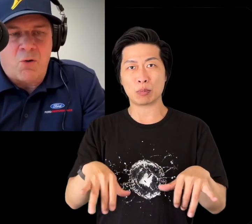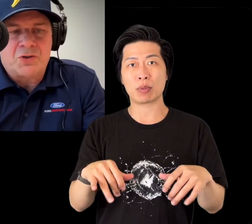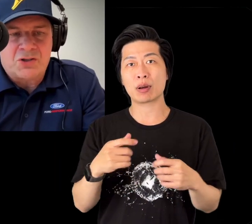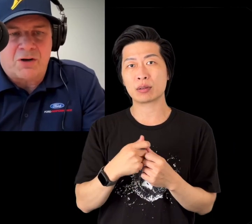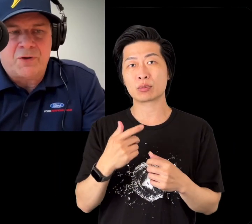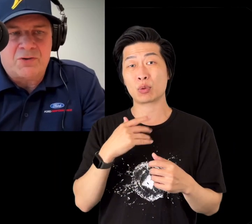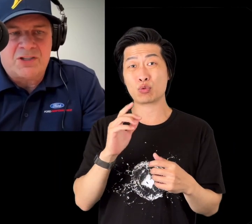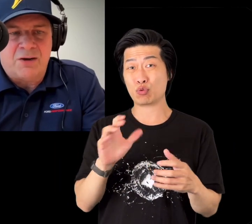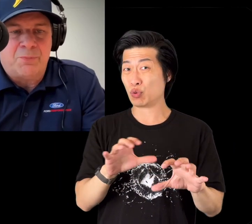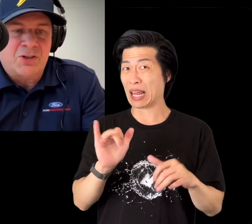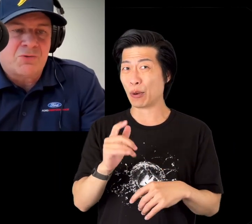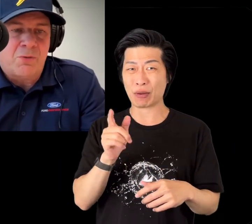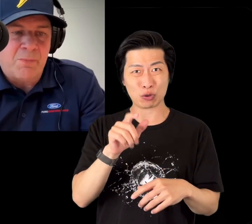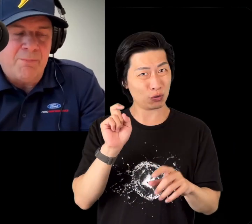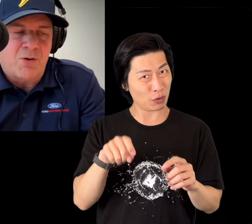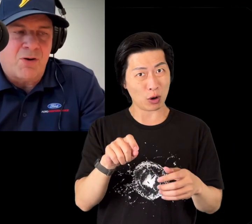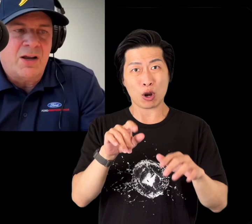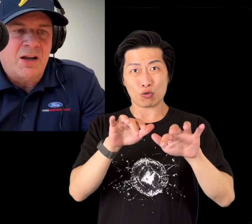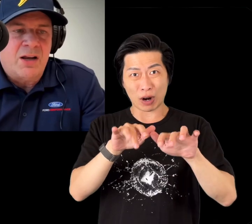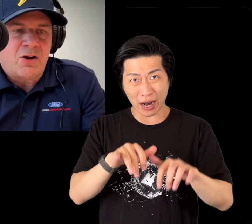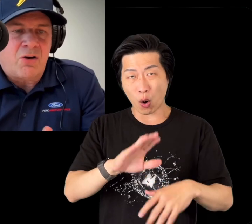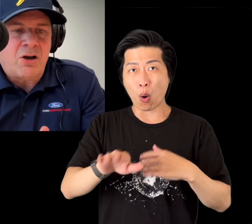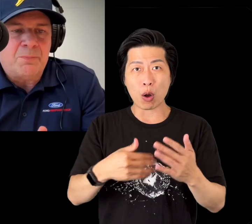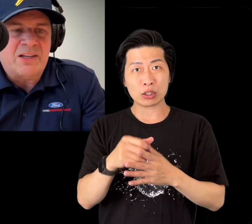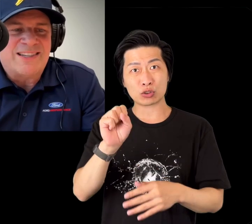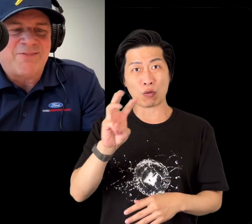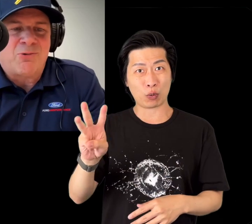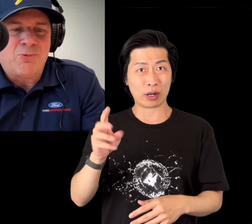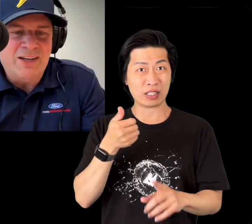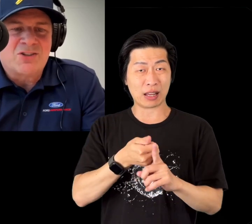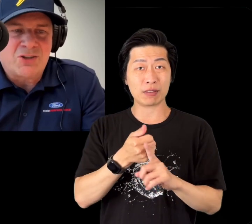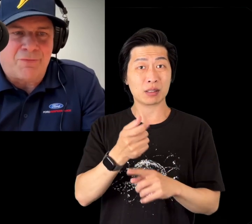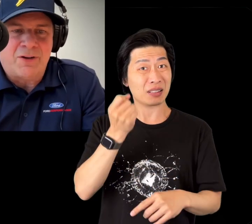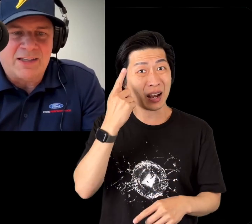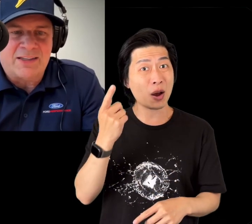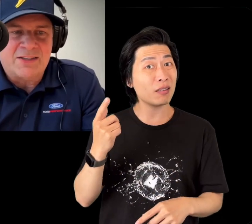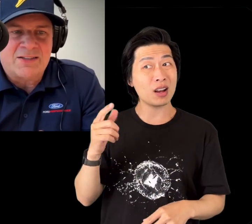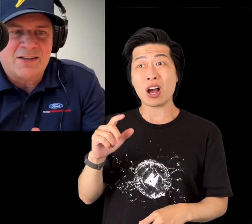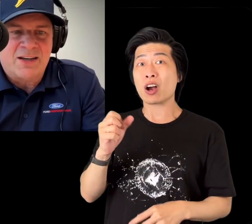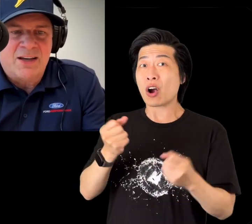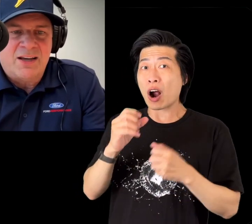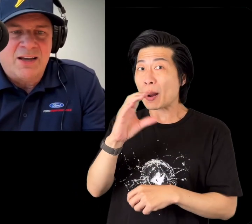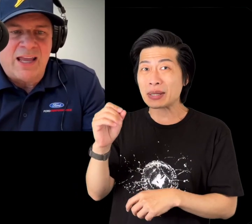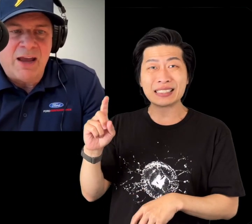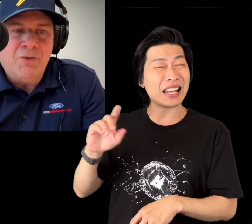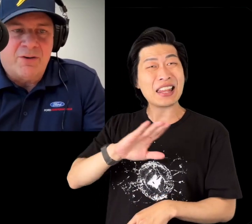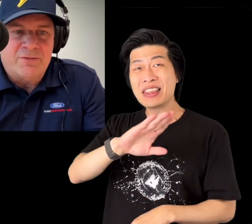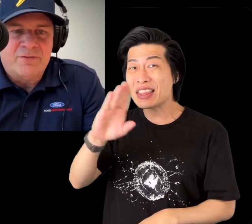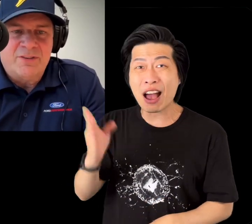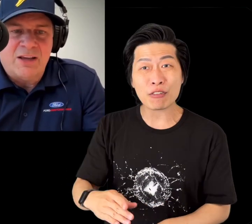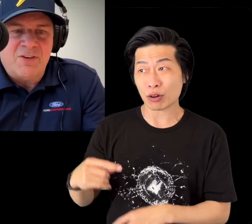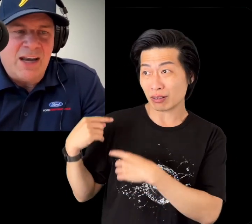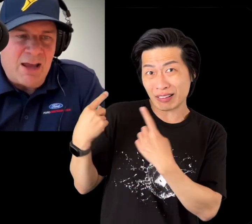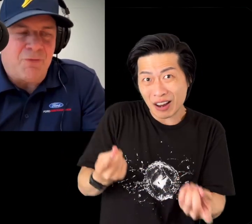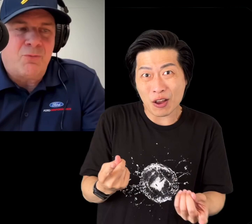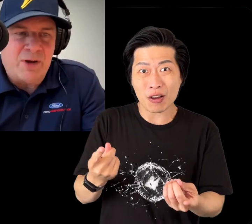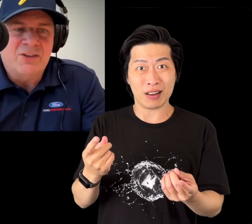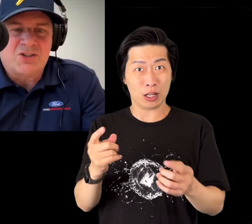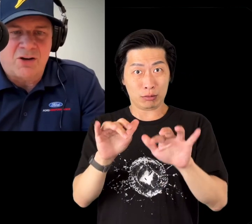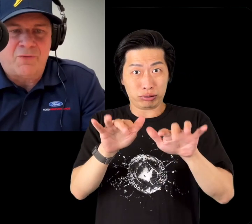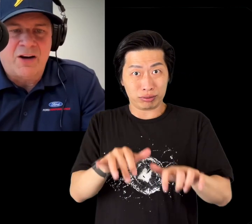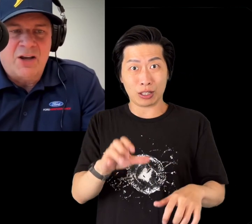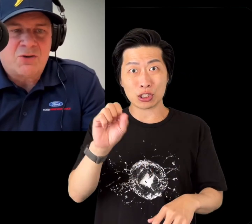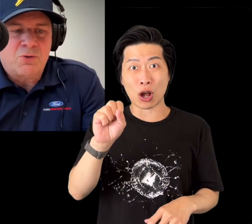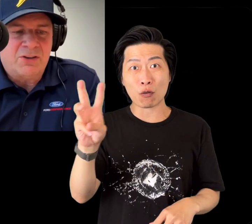write all the software yourself. But just remember, car companies haven't written software like this. Yeah. Ever. They've never